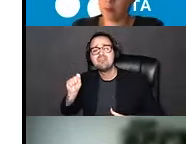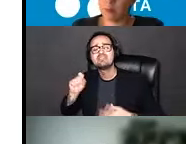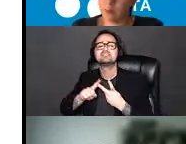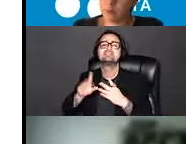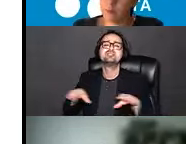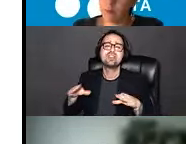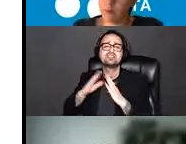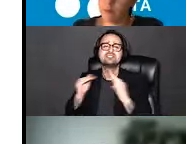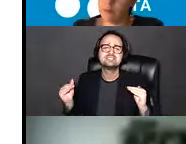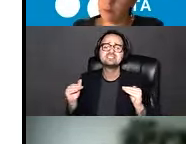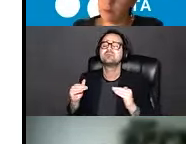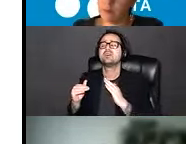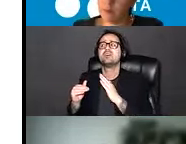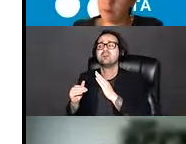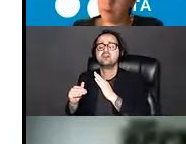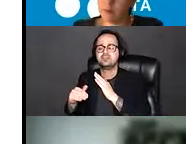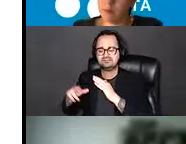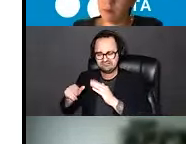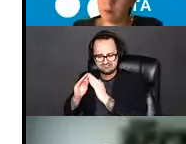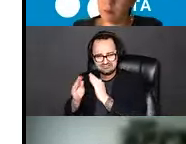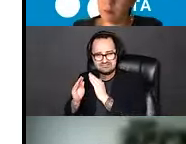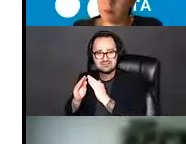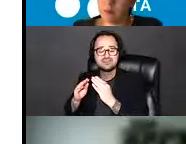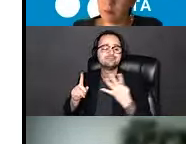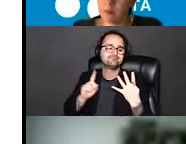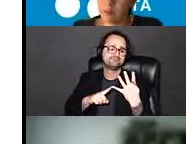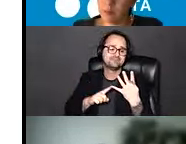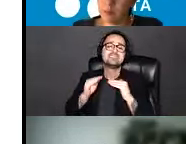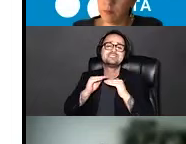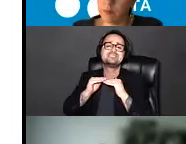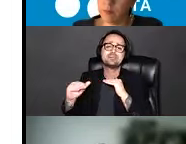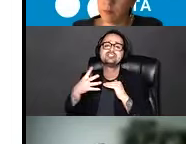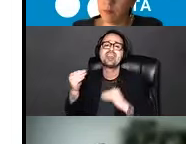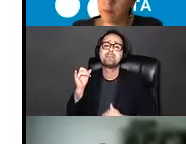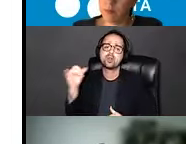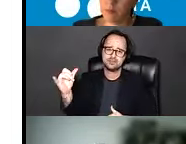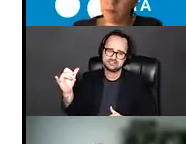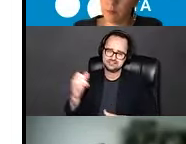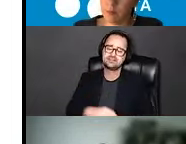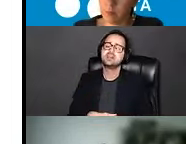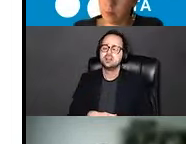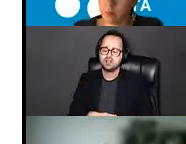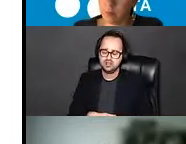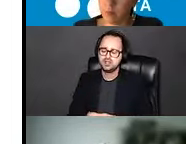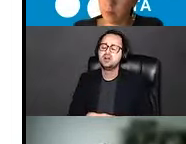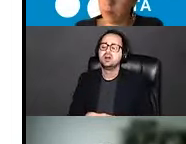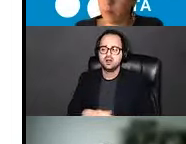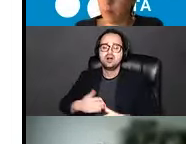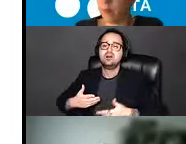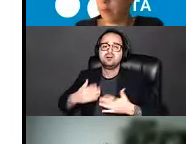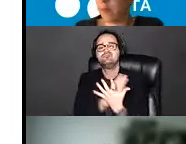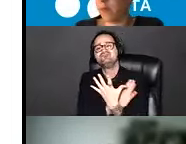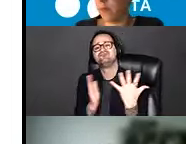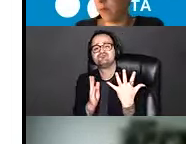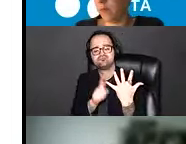and well-being. And then stabilization and permanency, where they're along the continuum, there has to be intervention